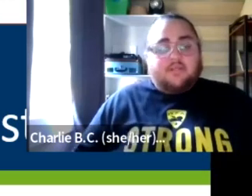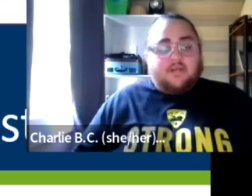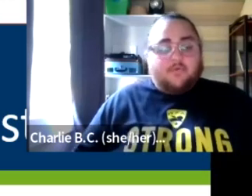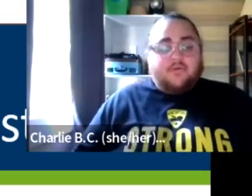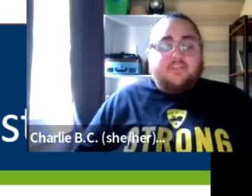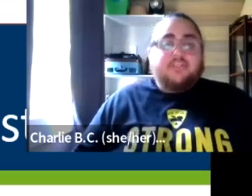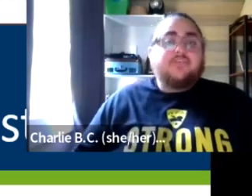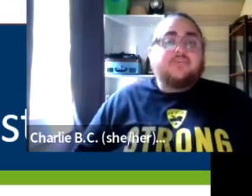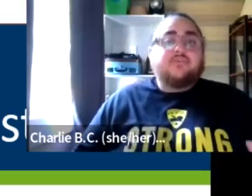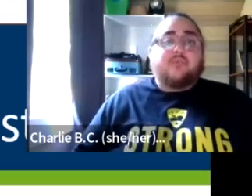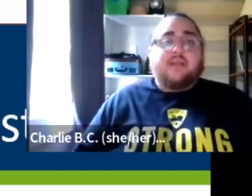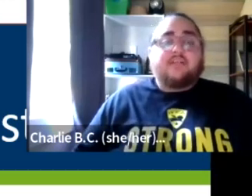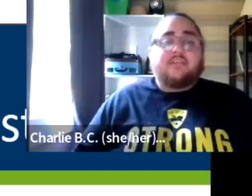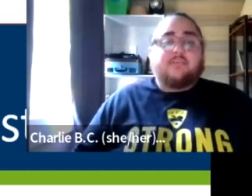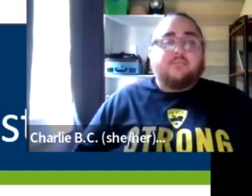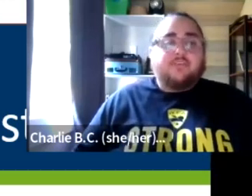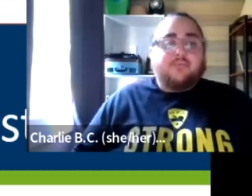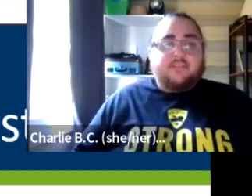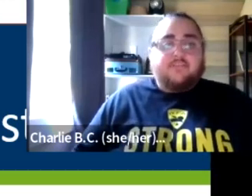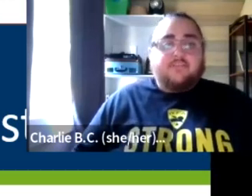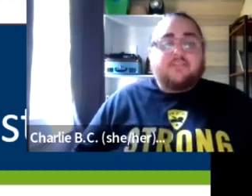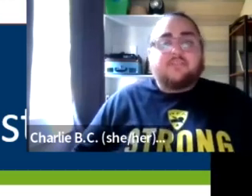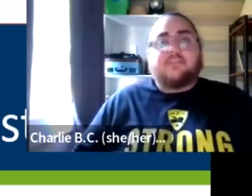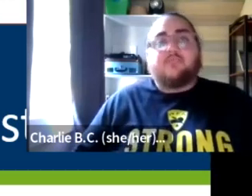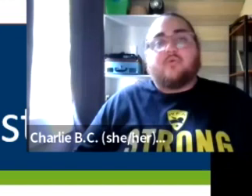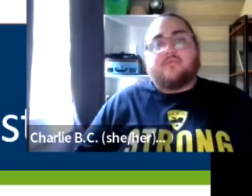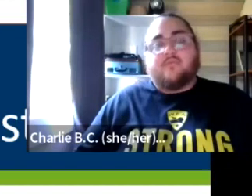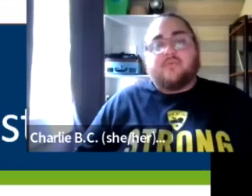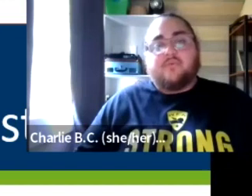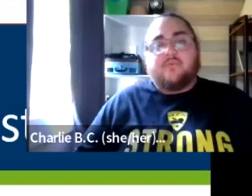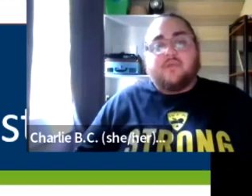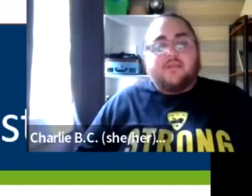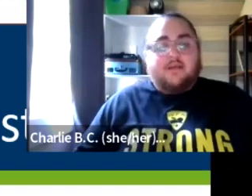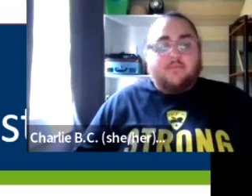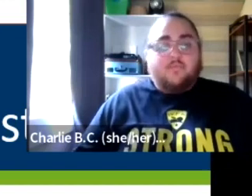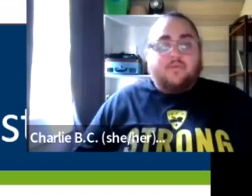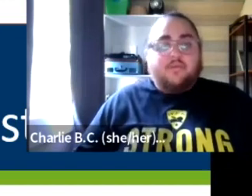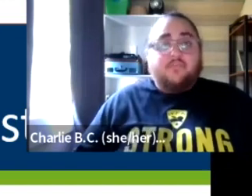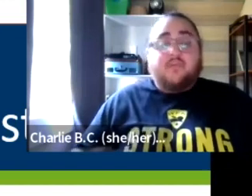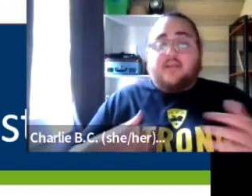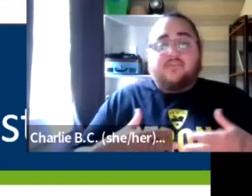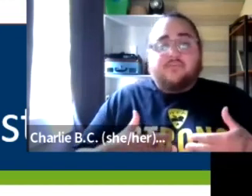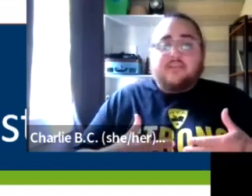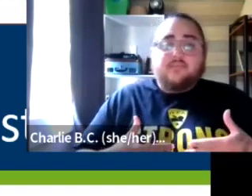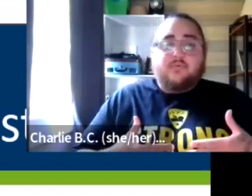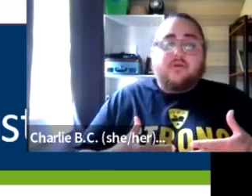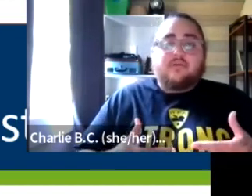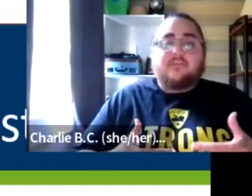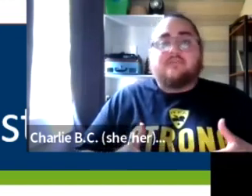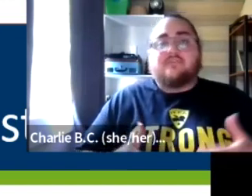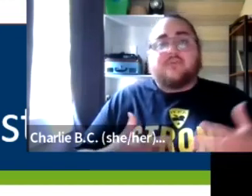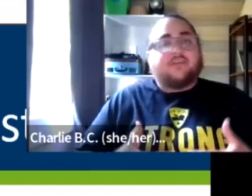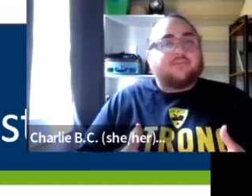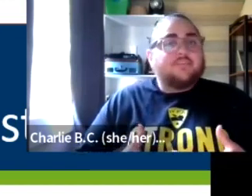community organizations who do direct services, direct support for youth. We do not do direct